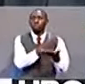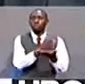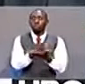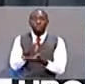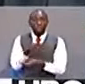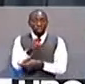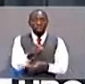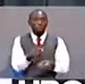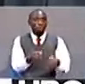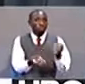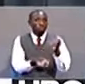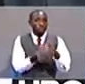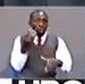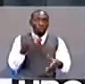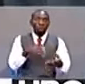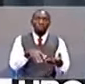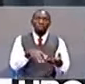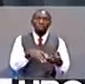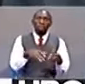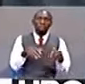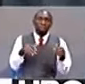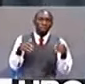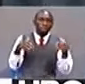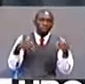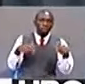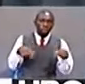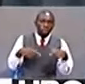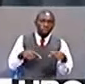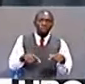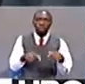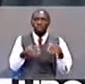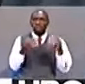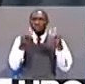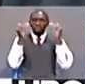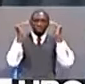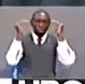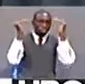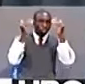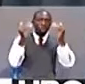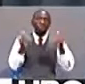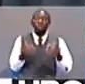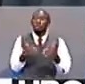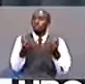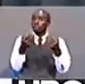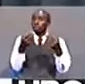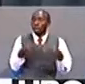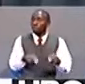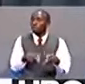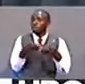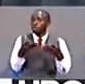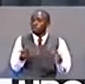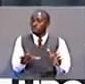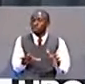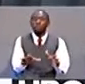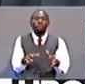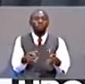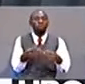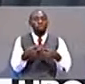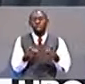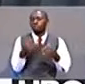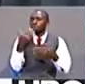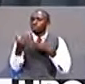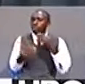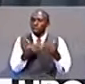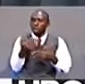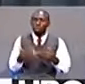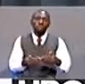friction, causes a lot of tension, and that is precisely what has happened. I want to thank you. May his soul